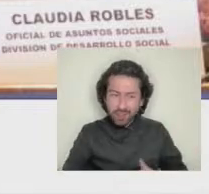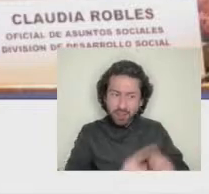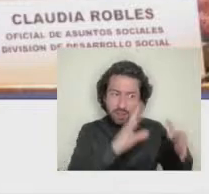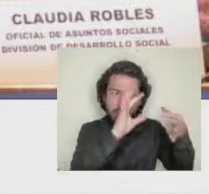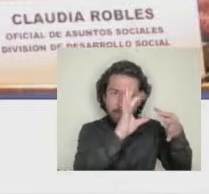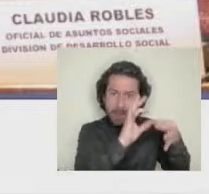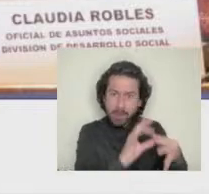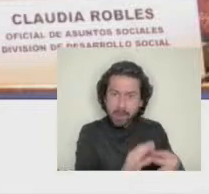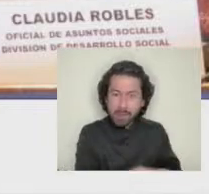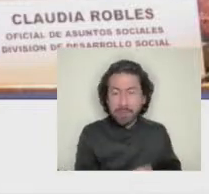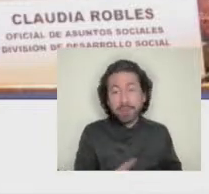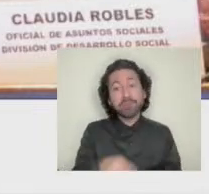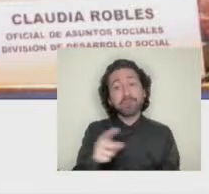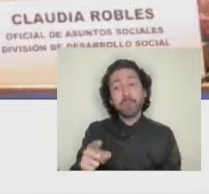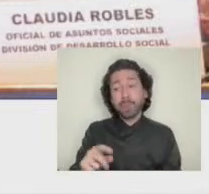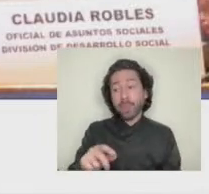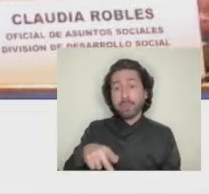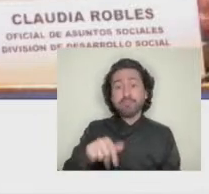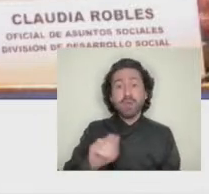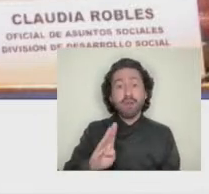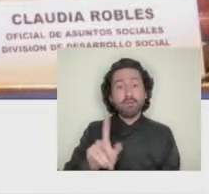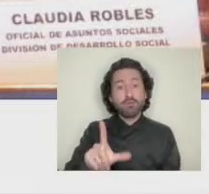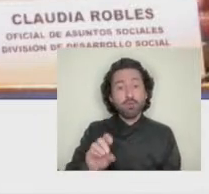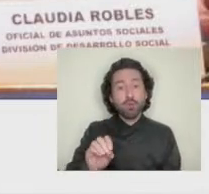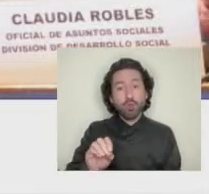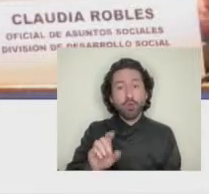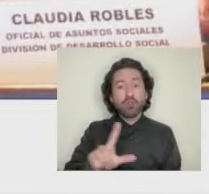connections. And Pablo Llanes also